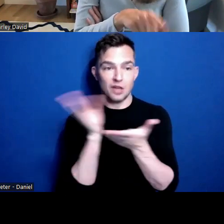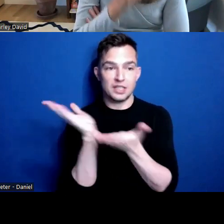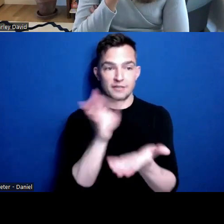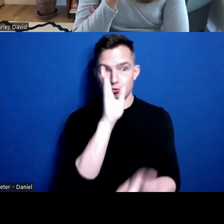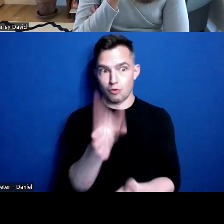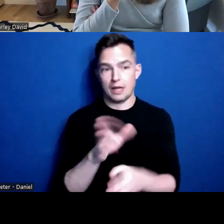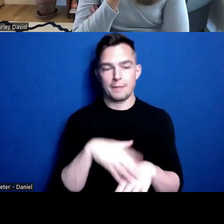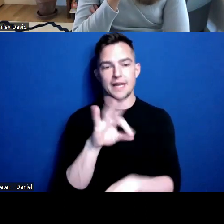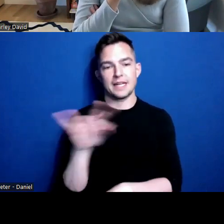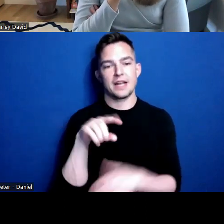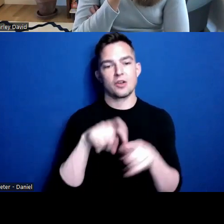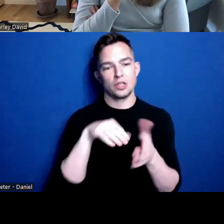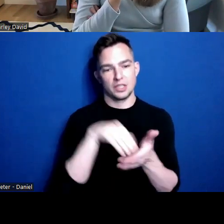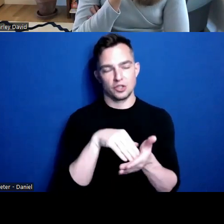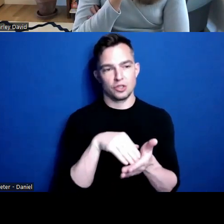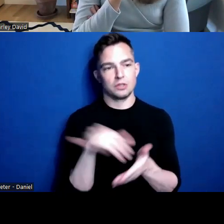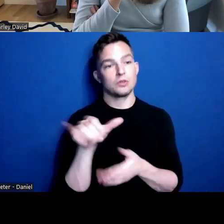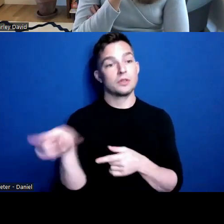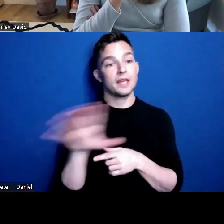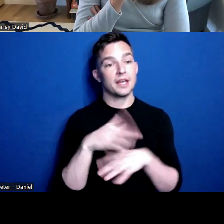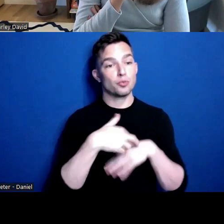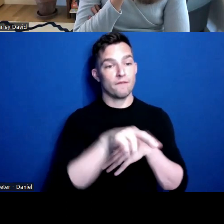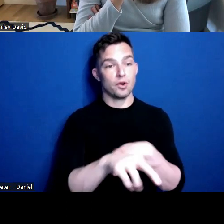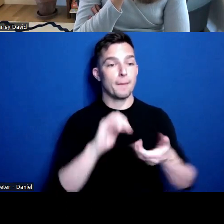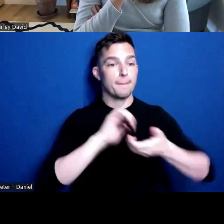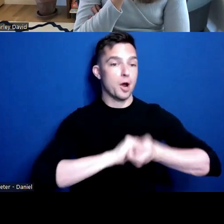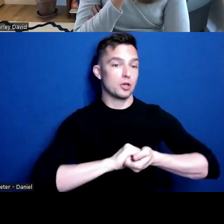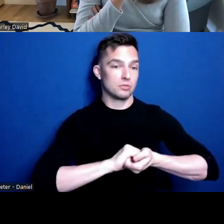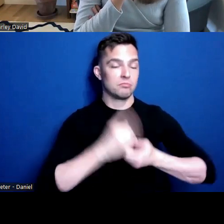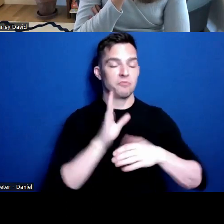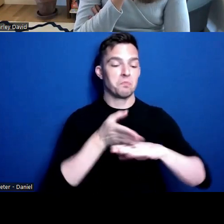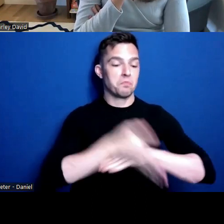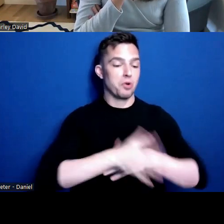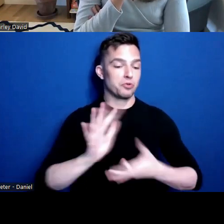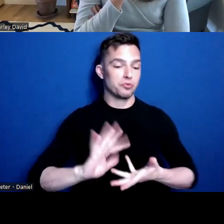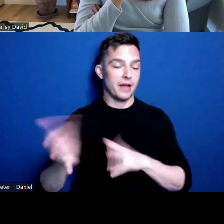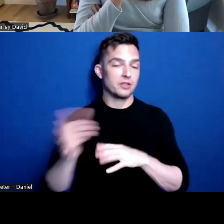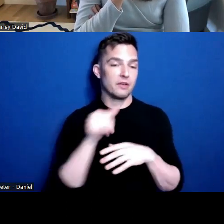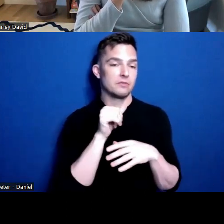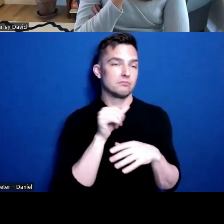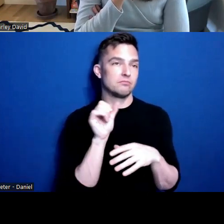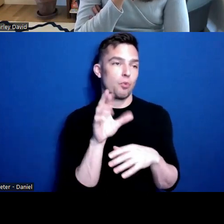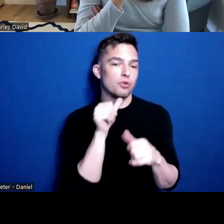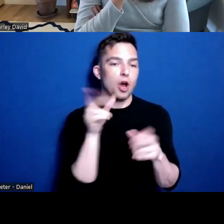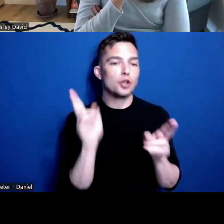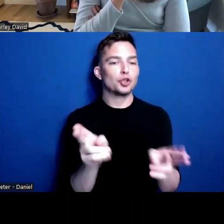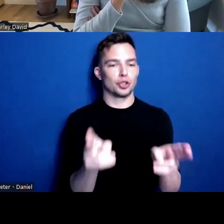by 988 call centers, and they can be referral partners for post-crisis or non-urgent needs.